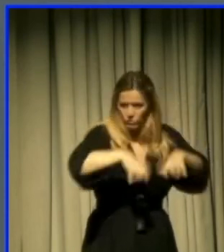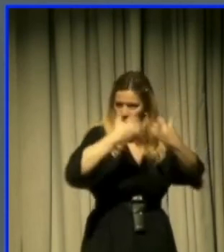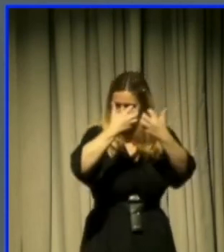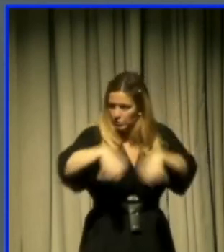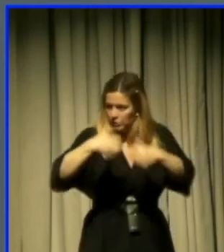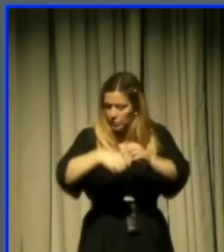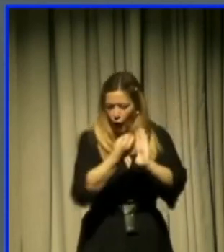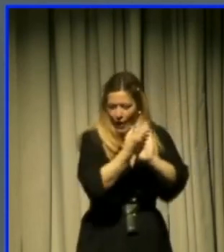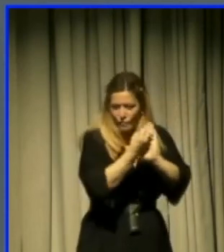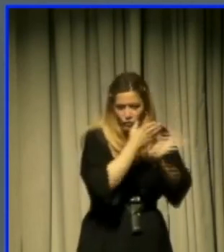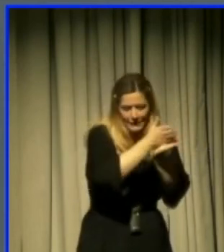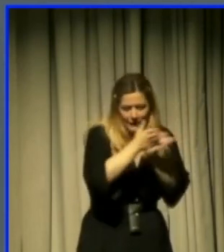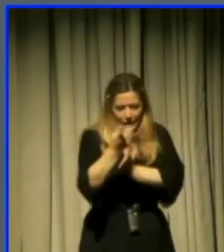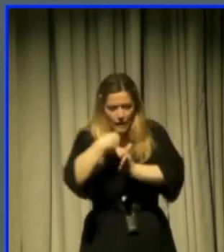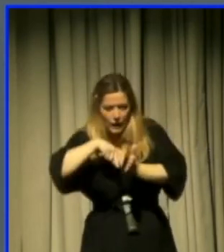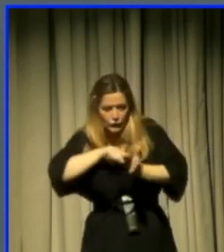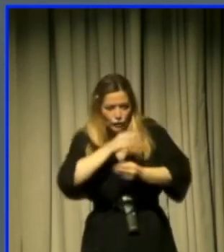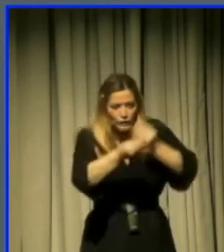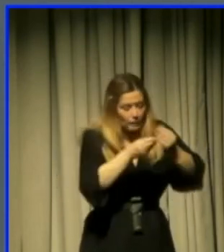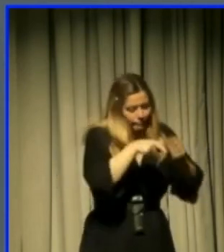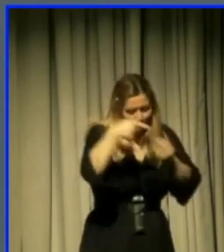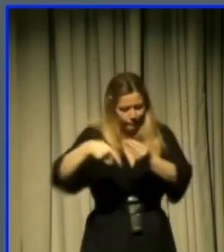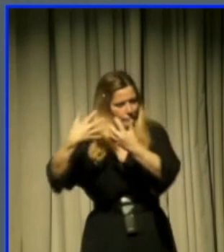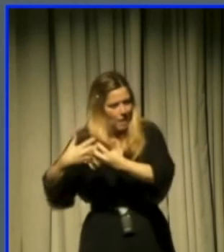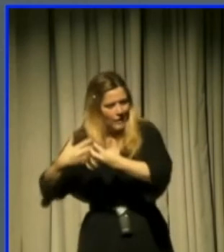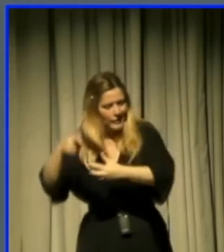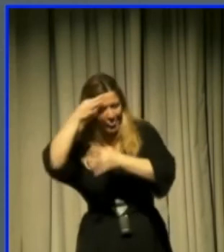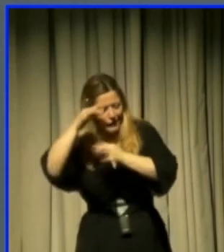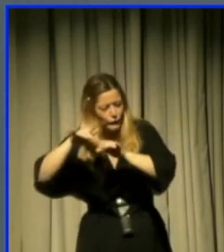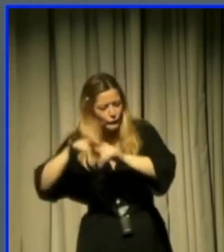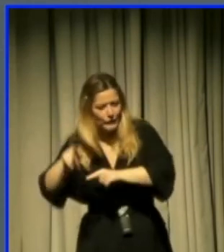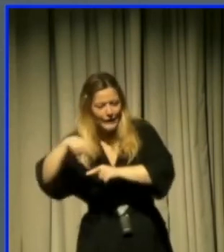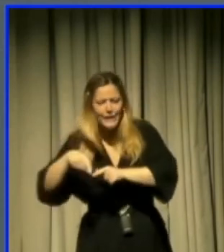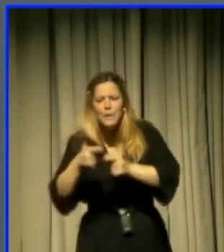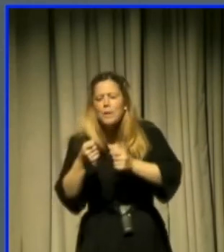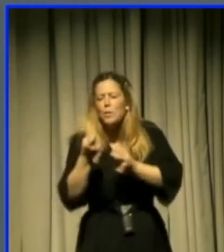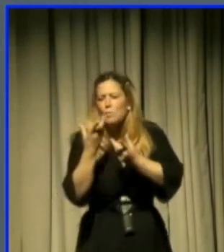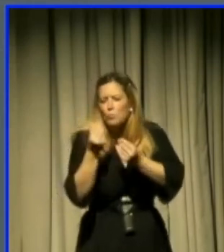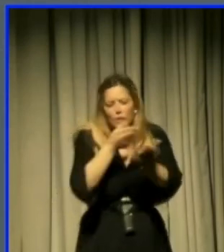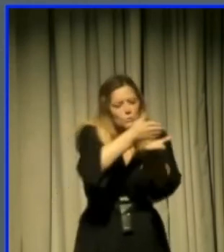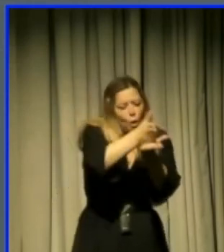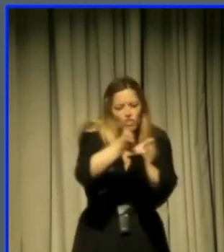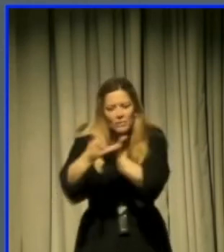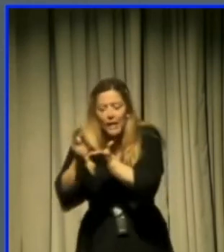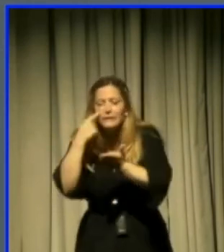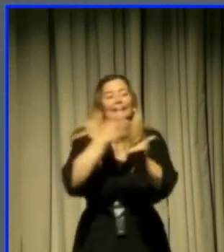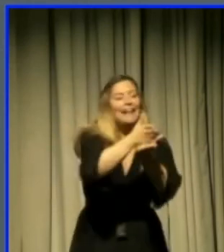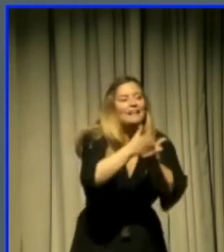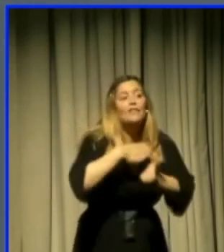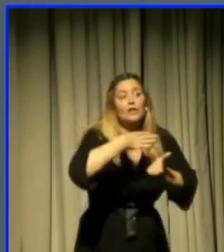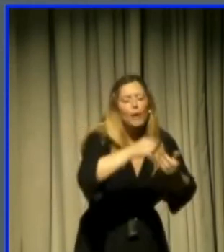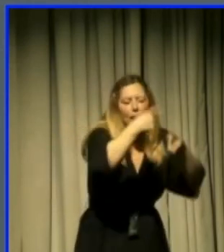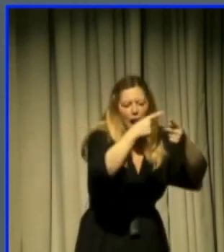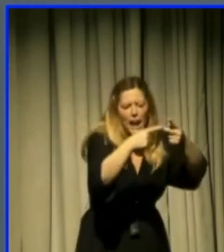possible trend reports based on a prompt and of a beginning of a text. So, and the interesting